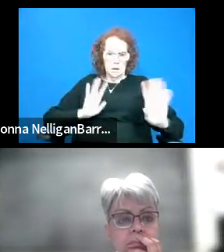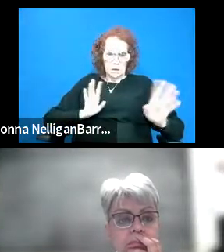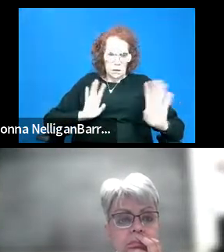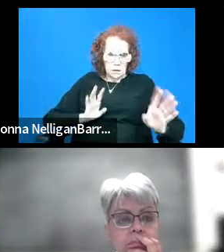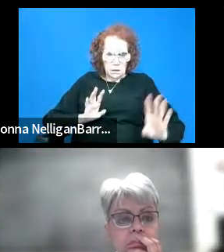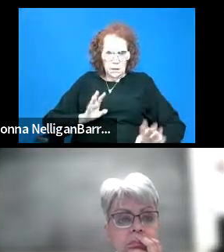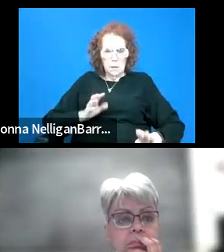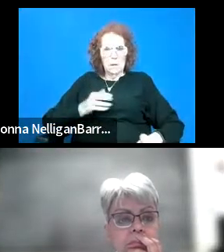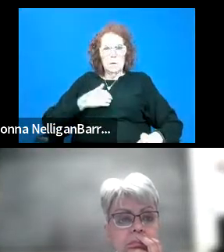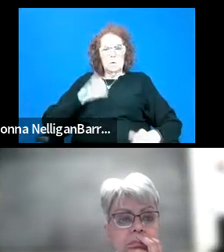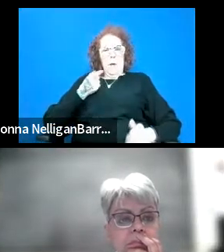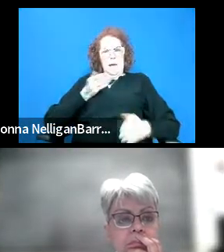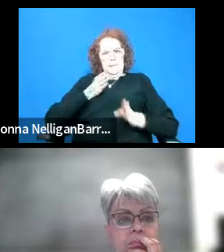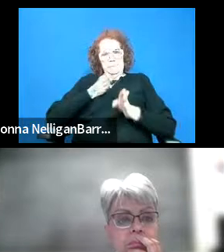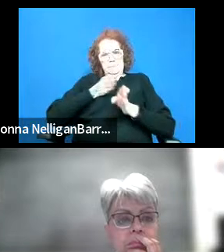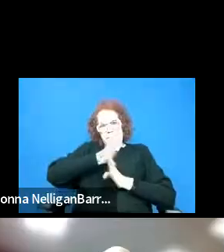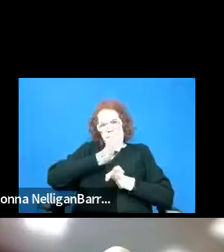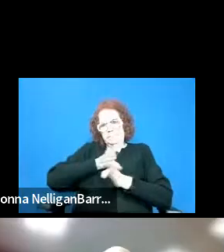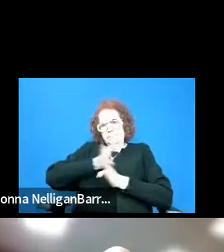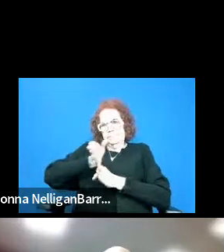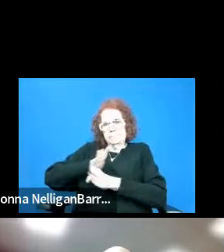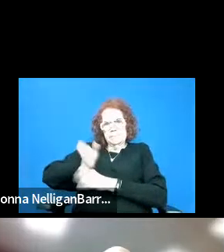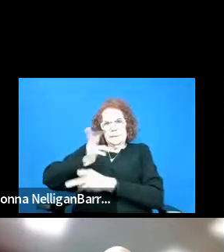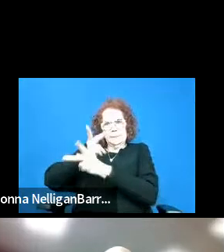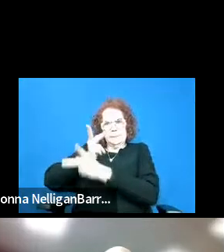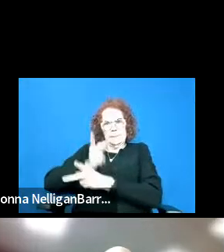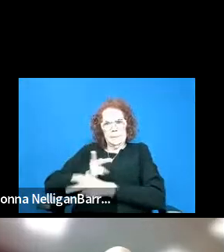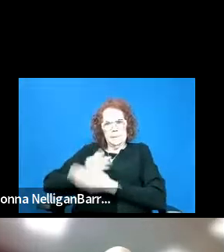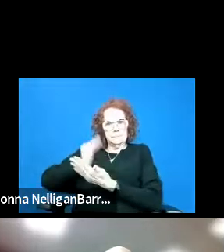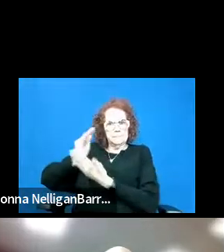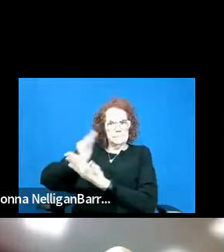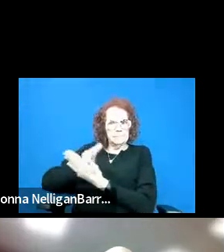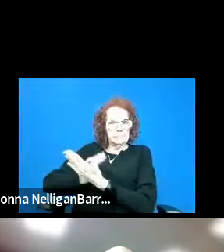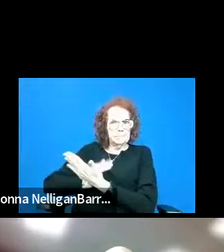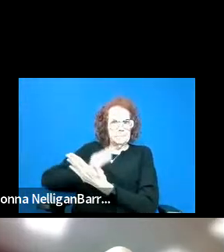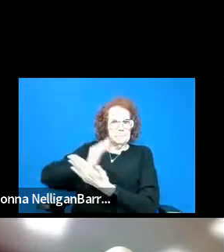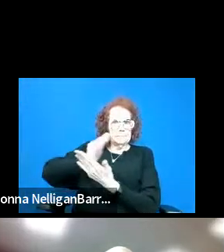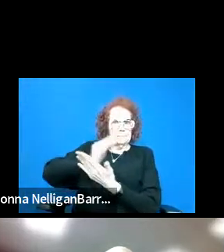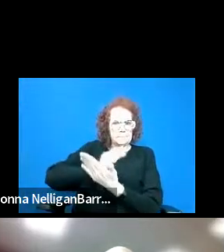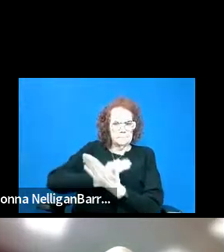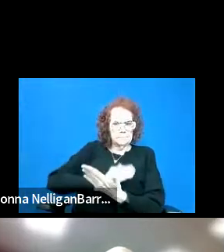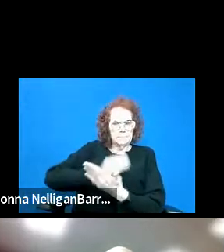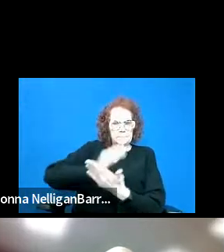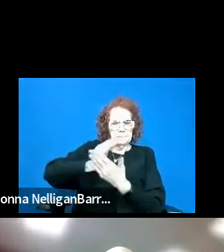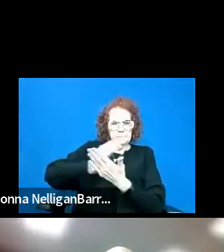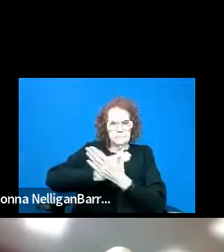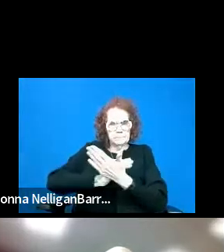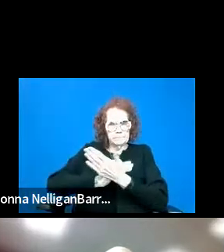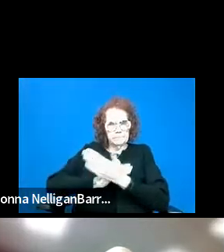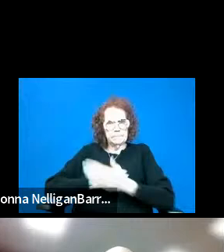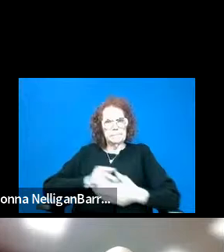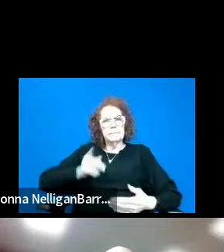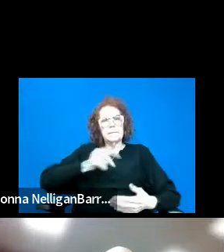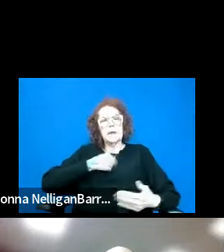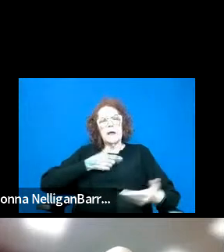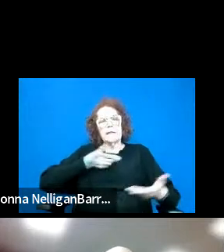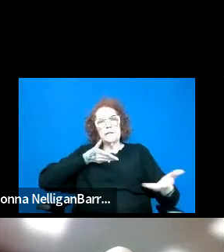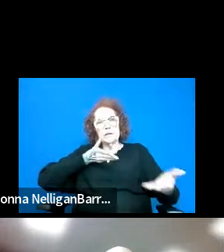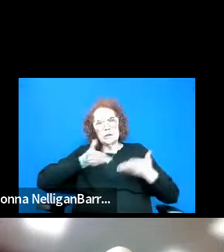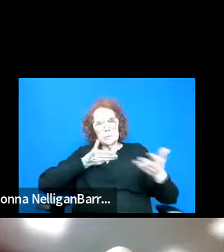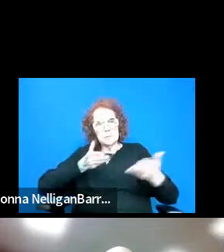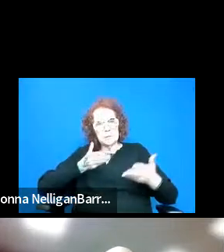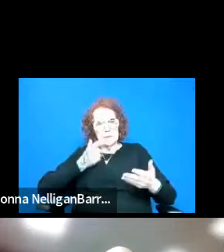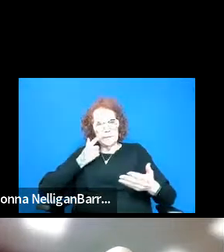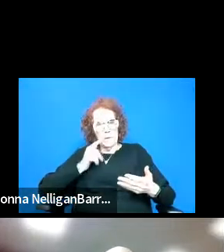have a contract with Infor for managed services, it's called, and that includes things like an enhancement request. So